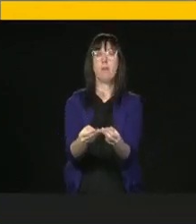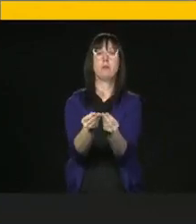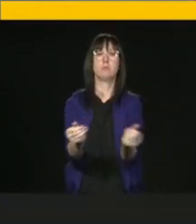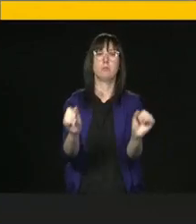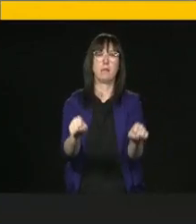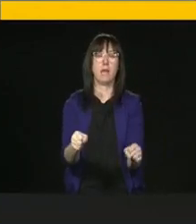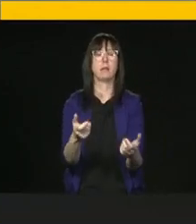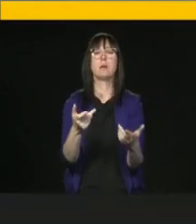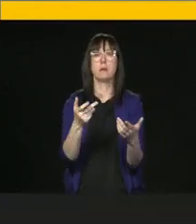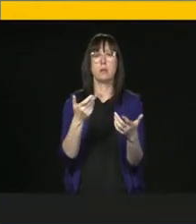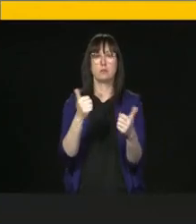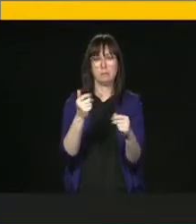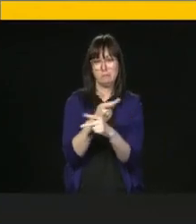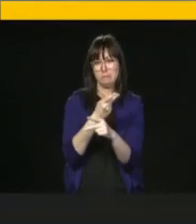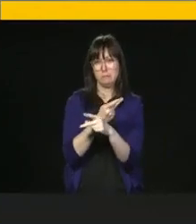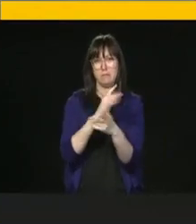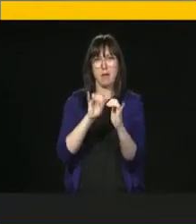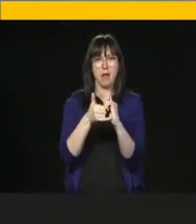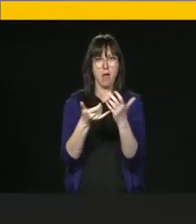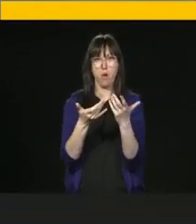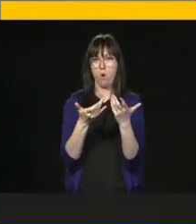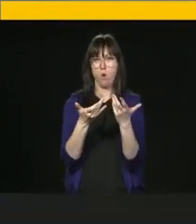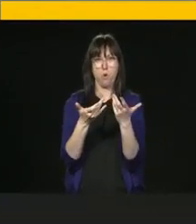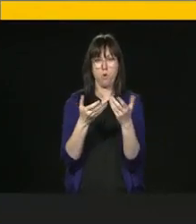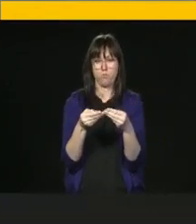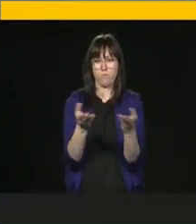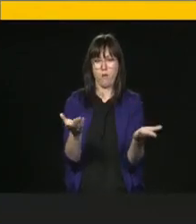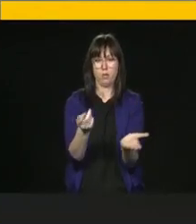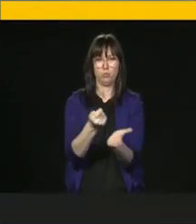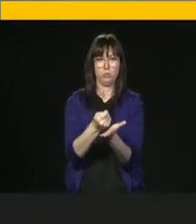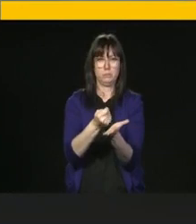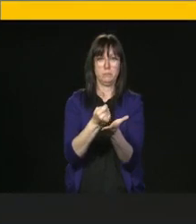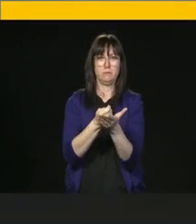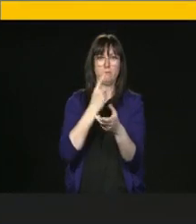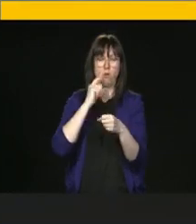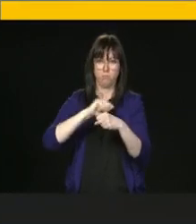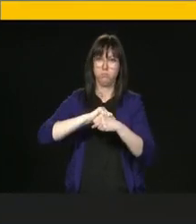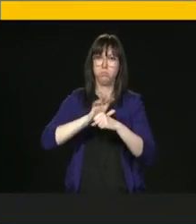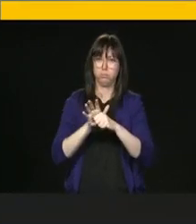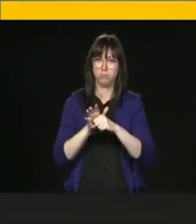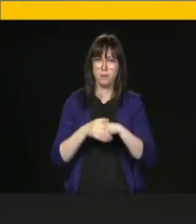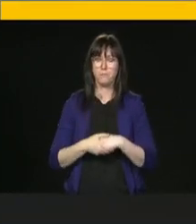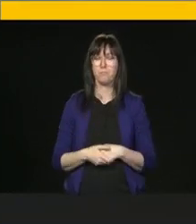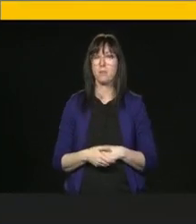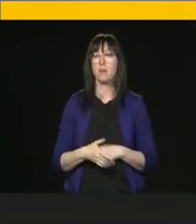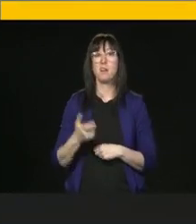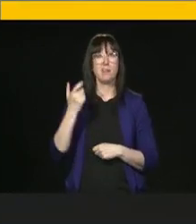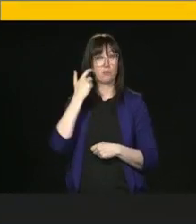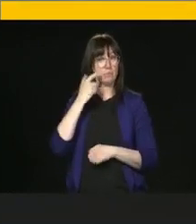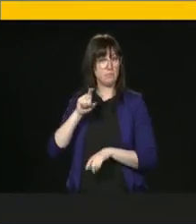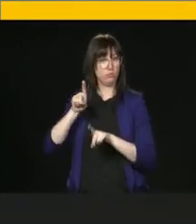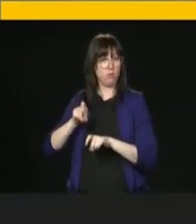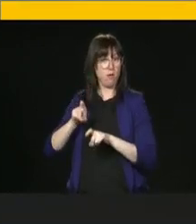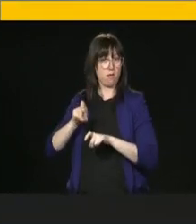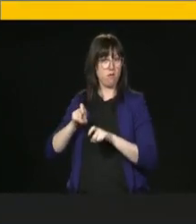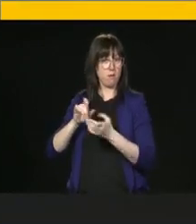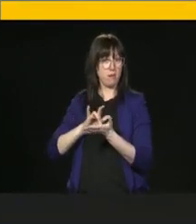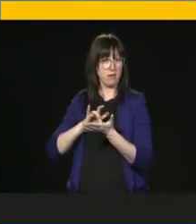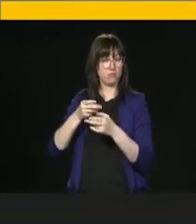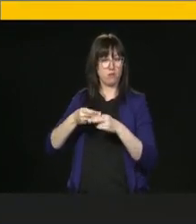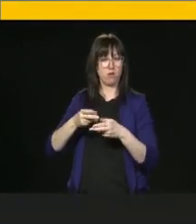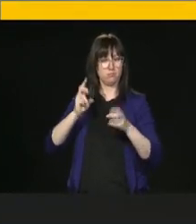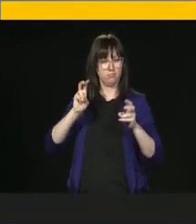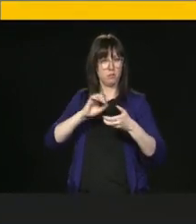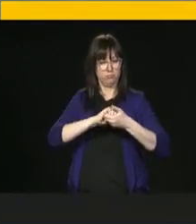COVID-19 treatment. So the trial that I've just talked about, which is called Solidarity, run by the